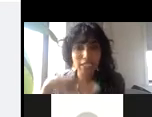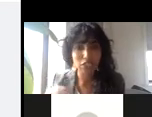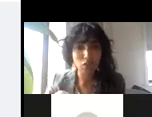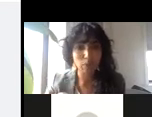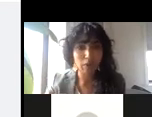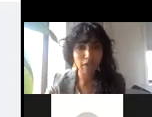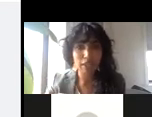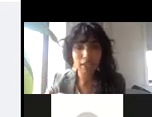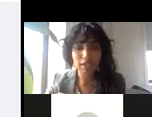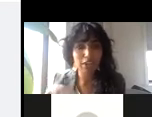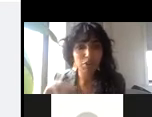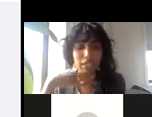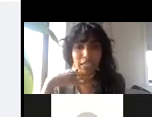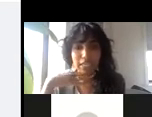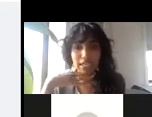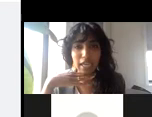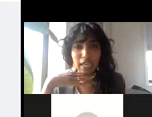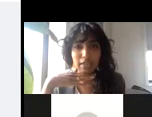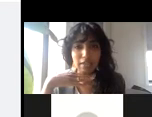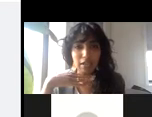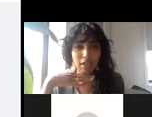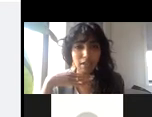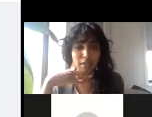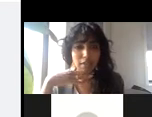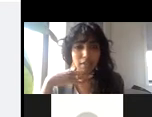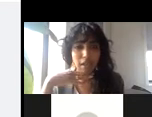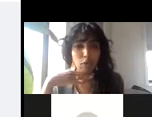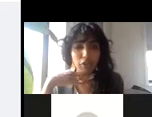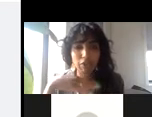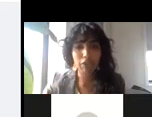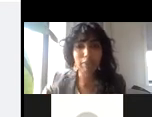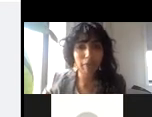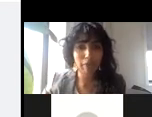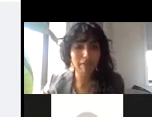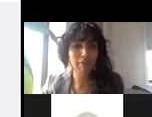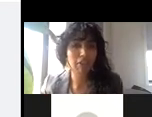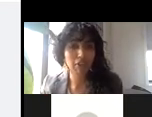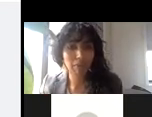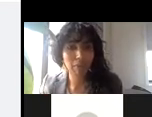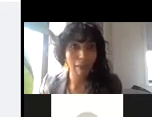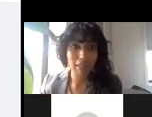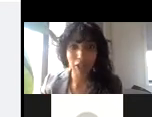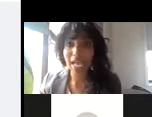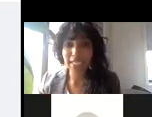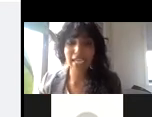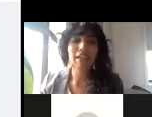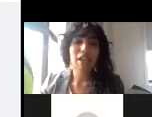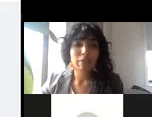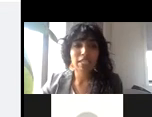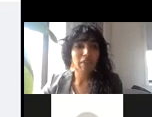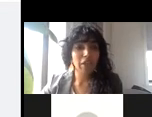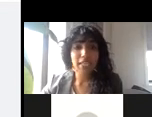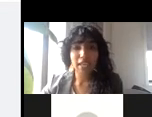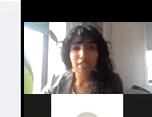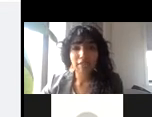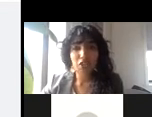for some people this is super natural and easy and helpful, and for some people it might feel they might be a little hesitant. But